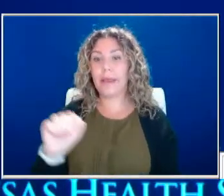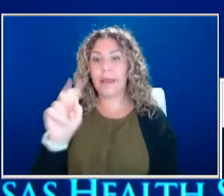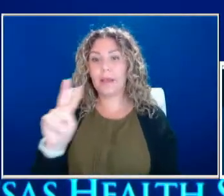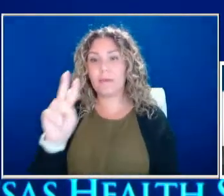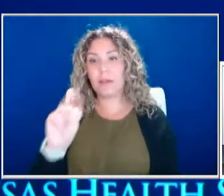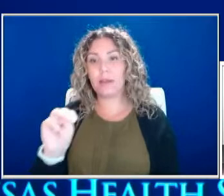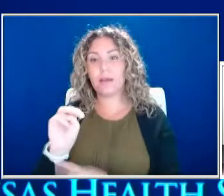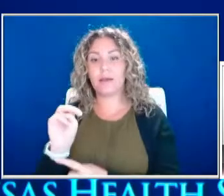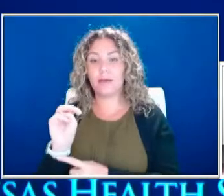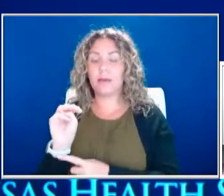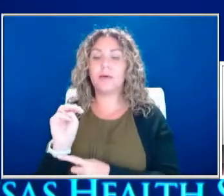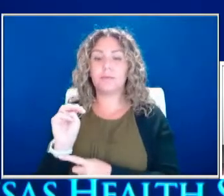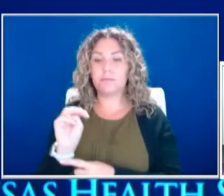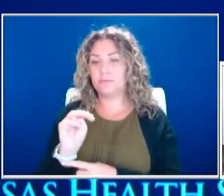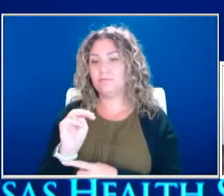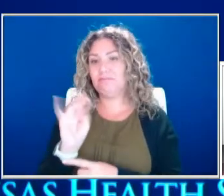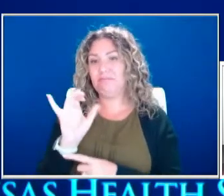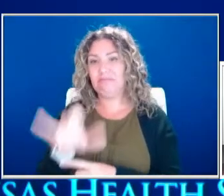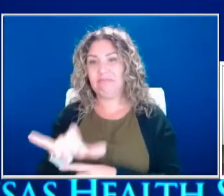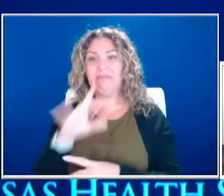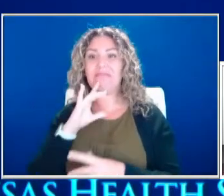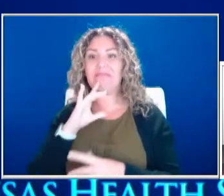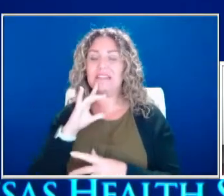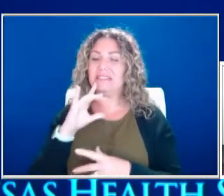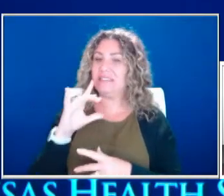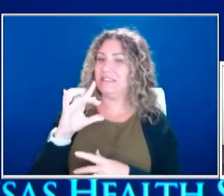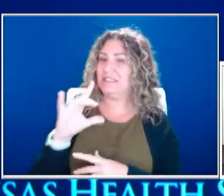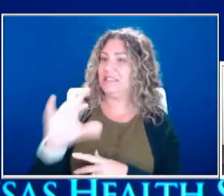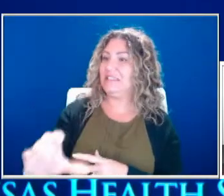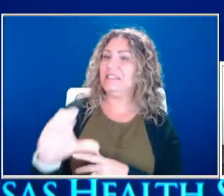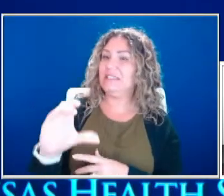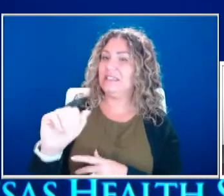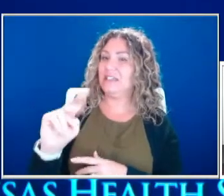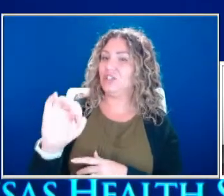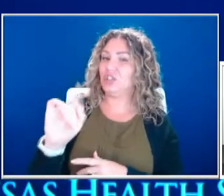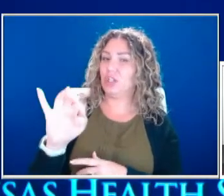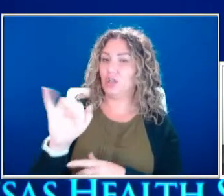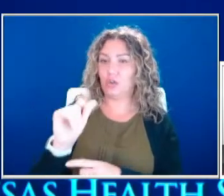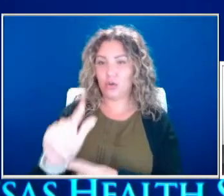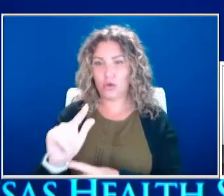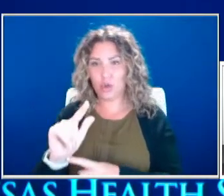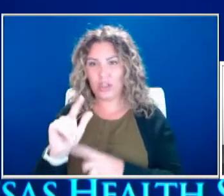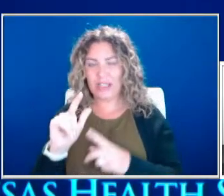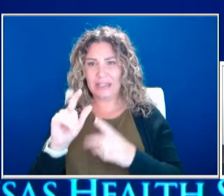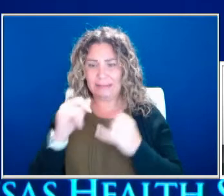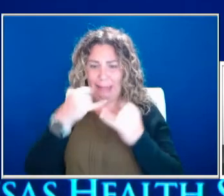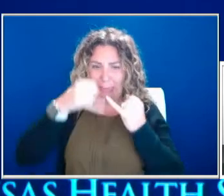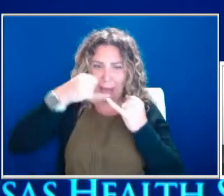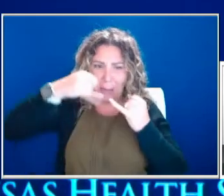congenital malformation, a tangle of blood vessels that happens really anywhere in the body. It happens